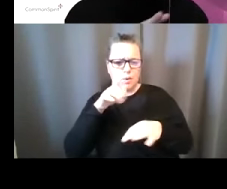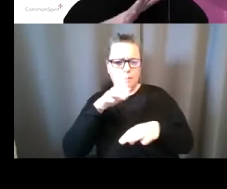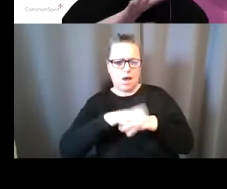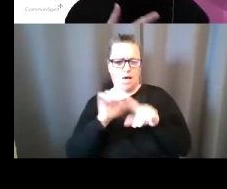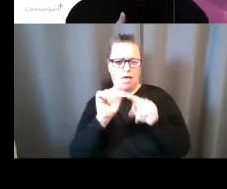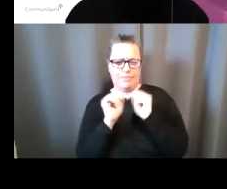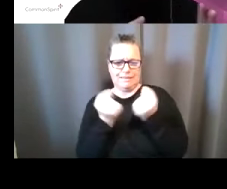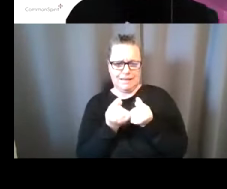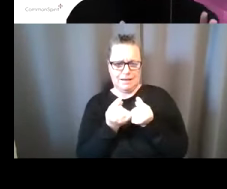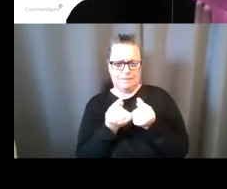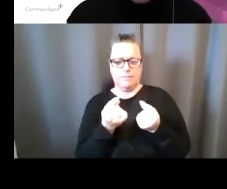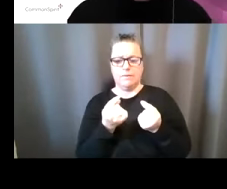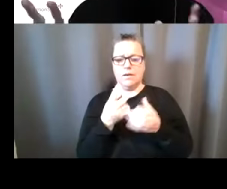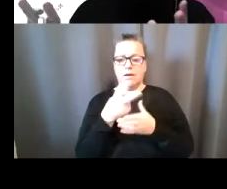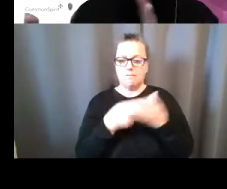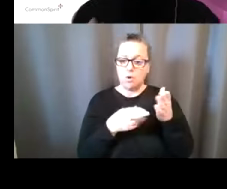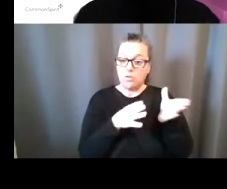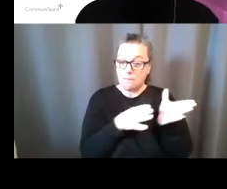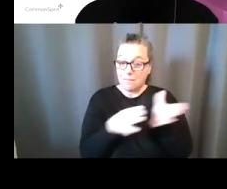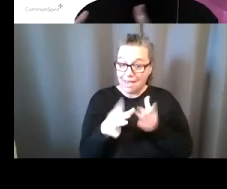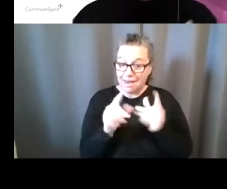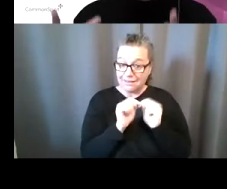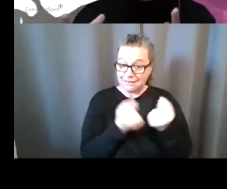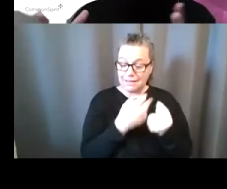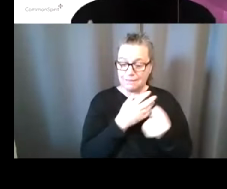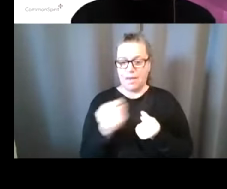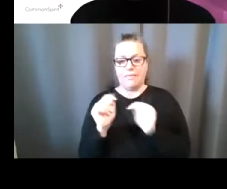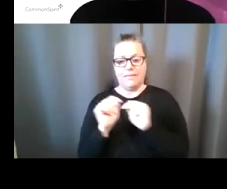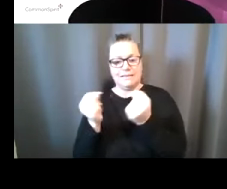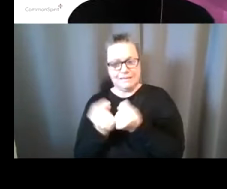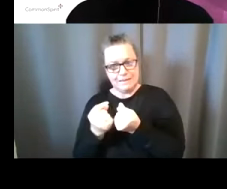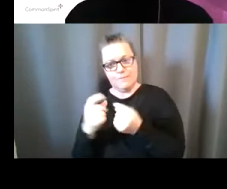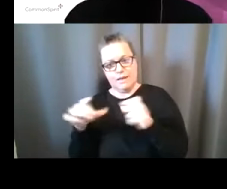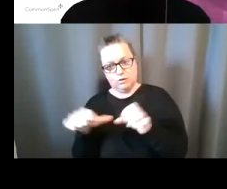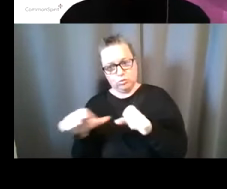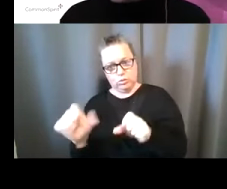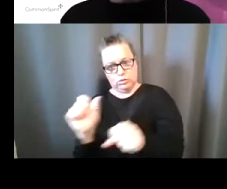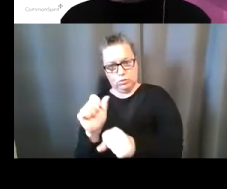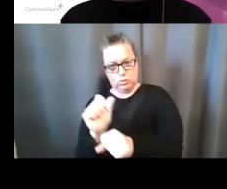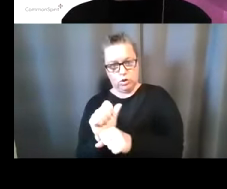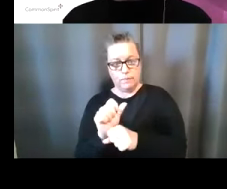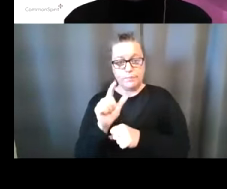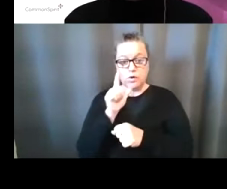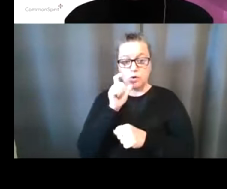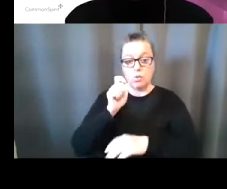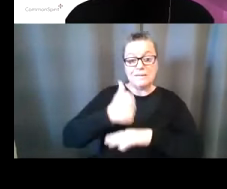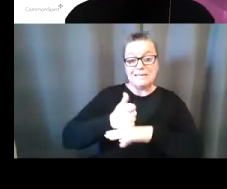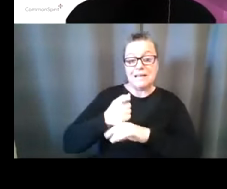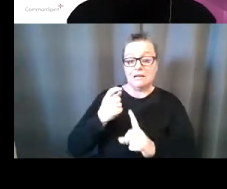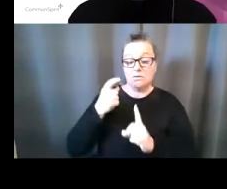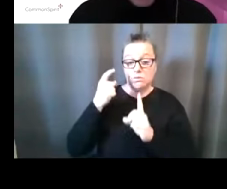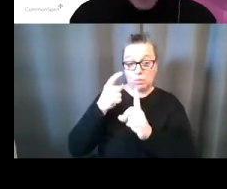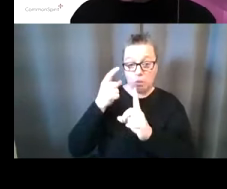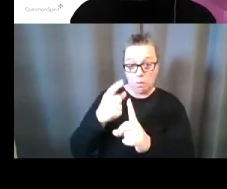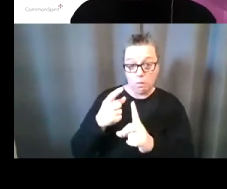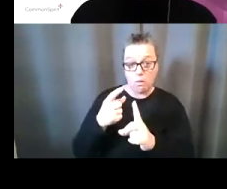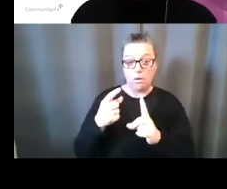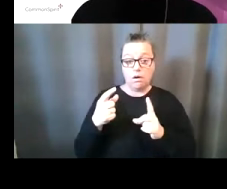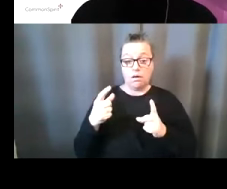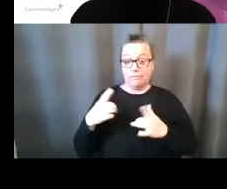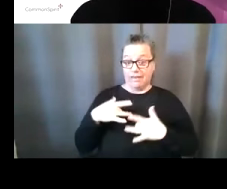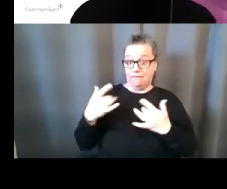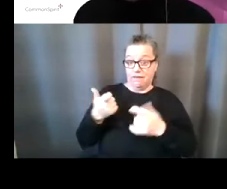both the planning team and the team who does the work, who's going to set the goals and targets, the event